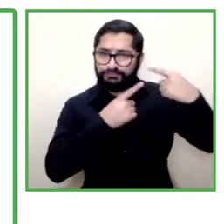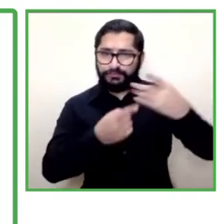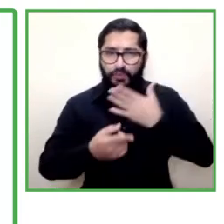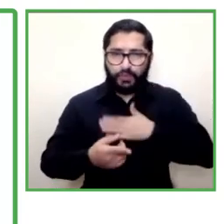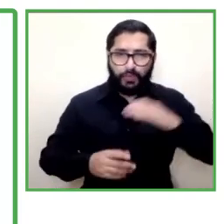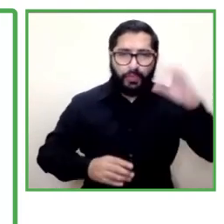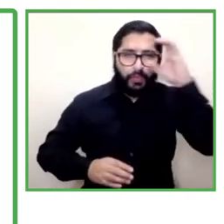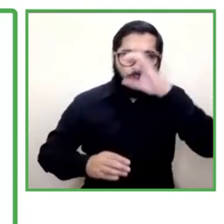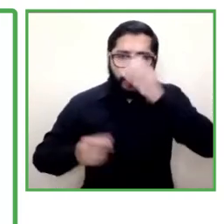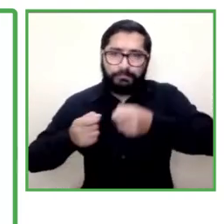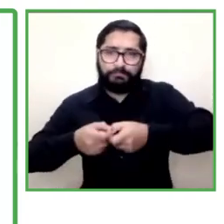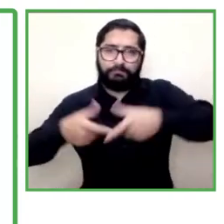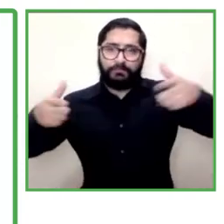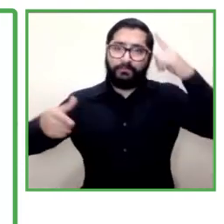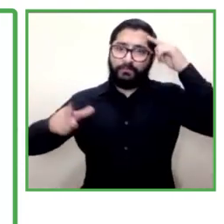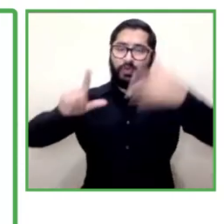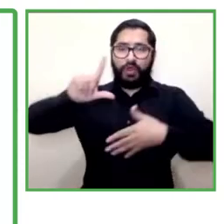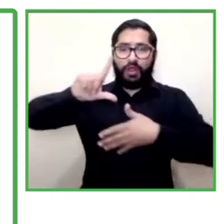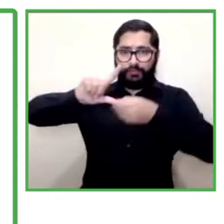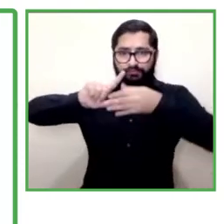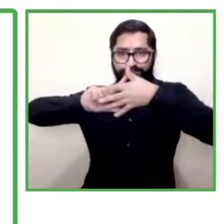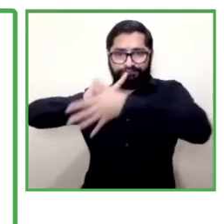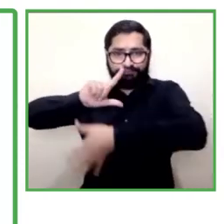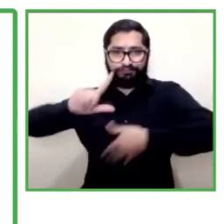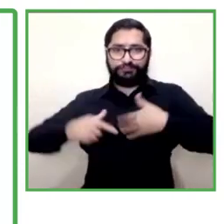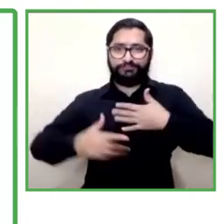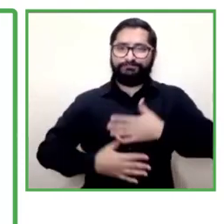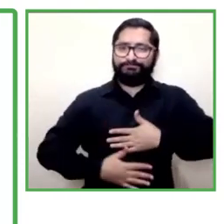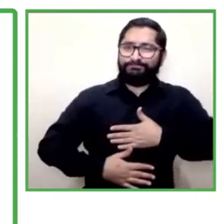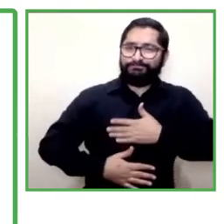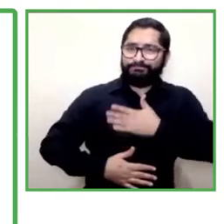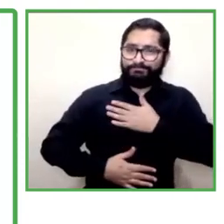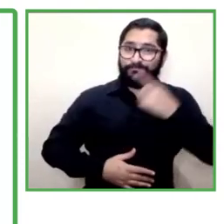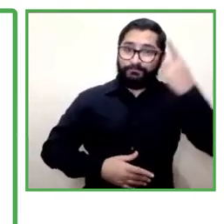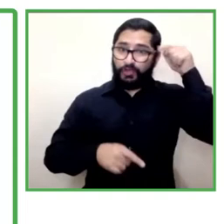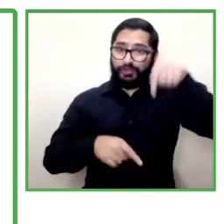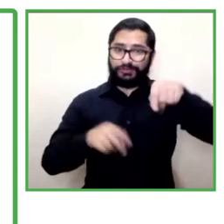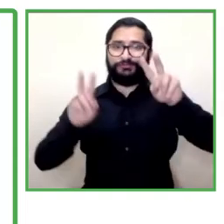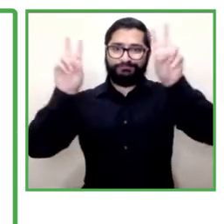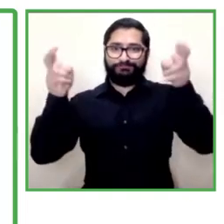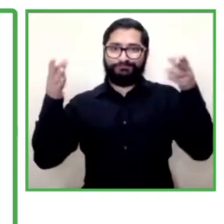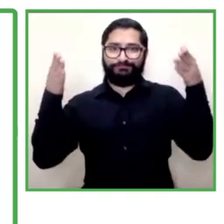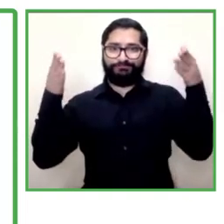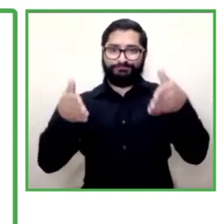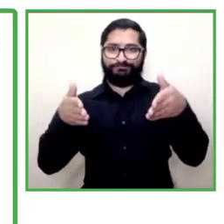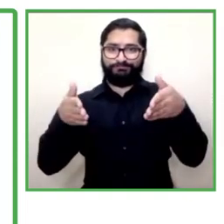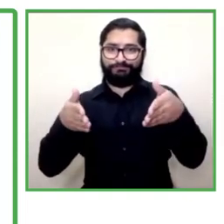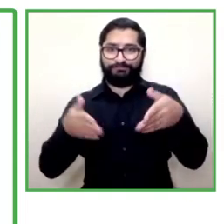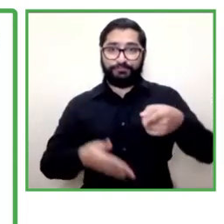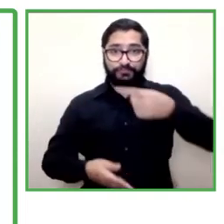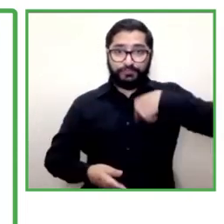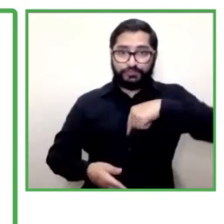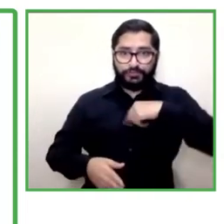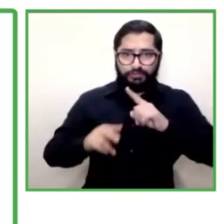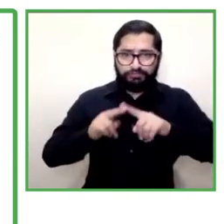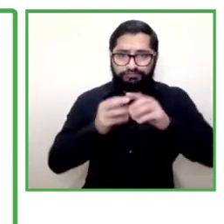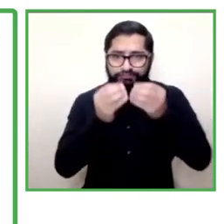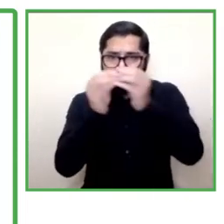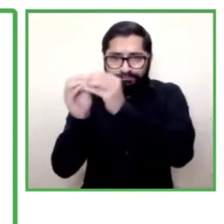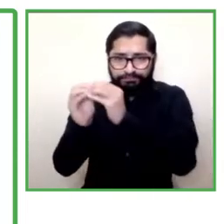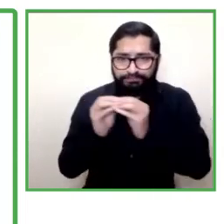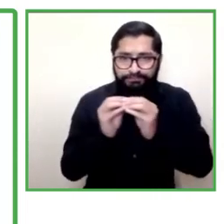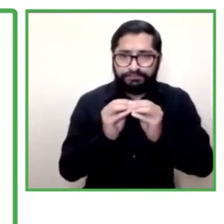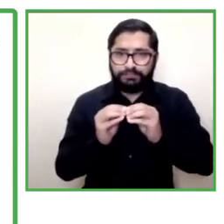And what we are doing at SIGNLAB is that we are making sign language accessible to everyone. And as you might